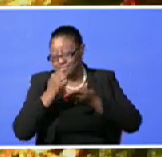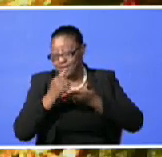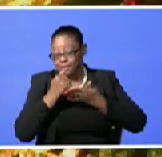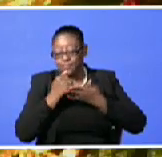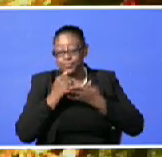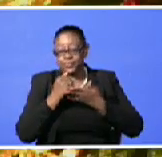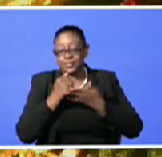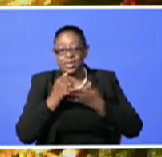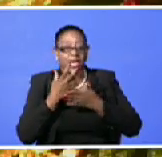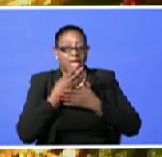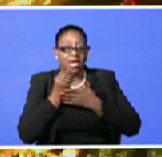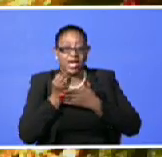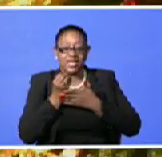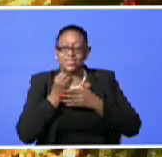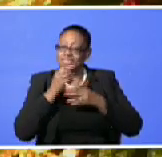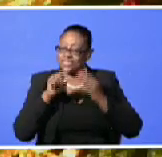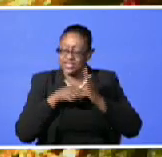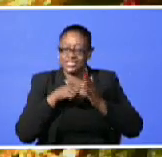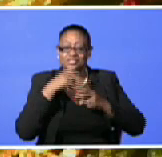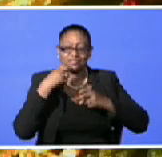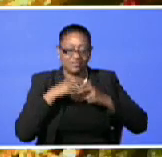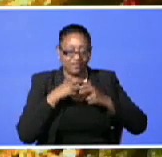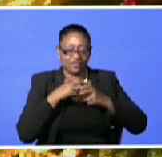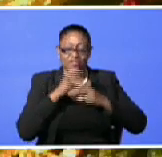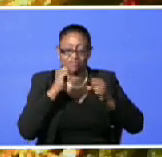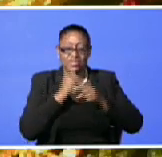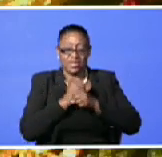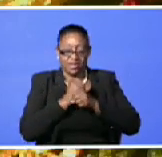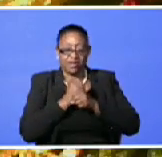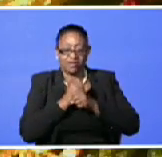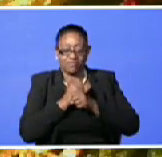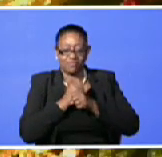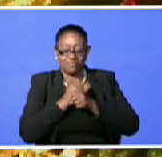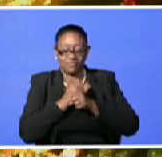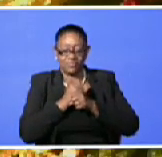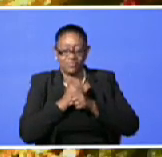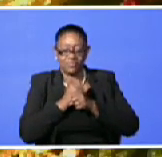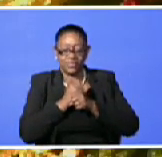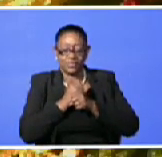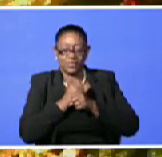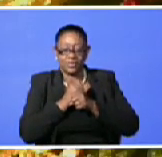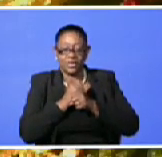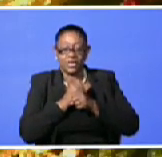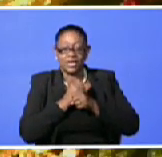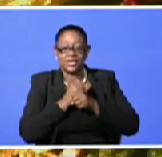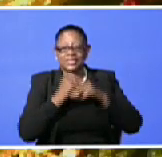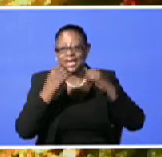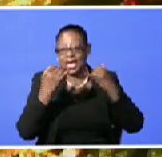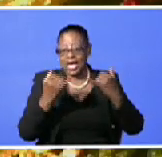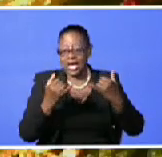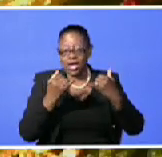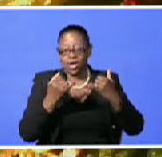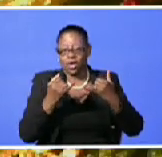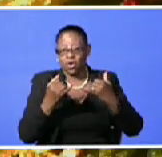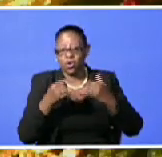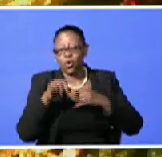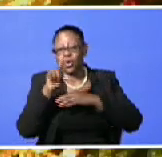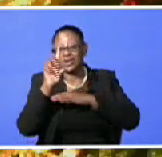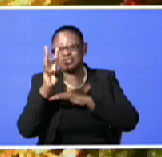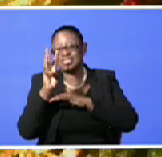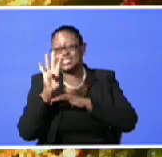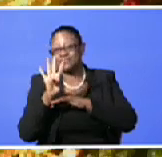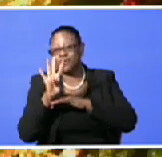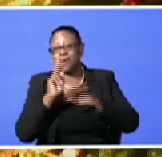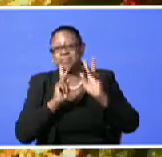It has been one of the most difficult years we have ever gone through. There are now 164 deaths